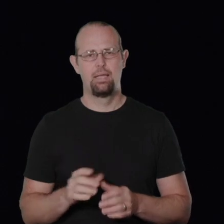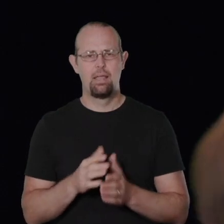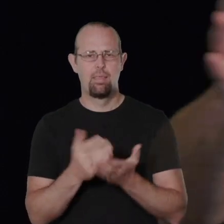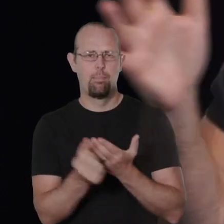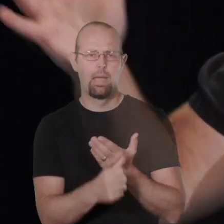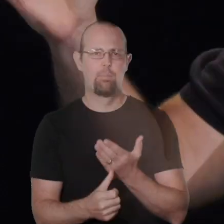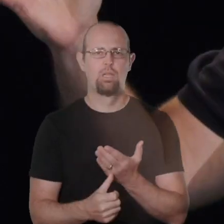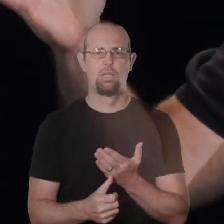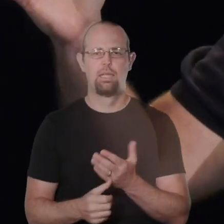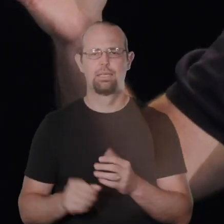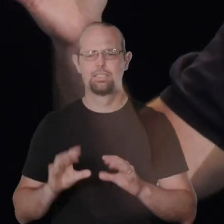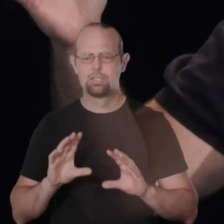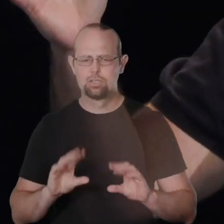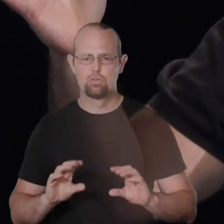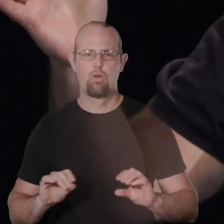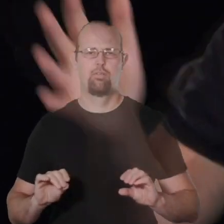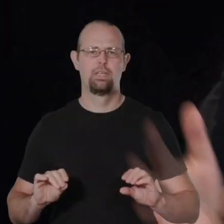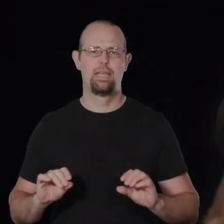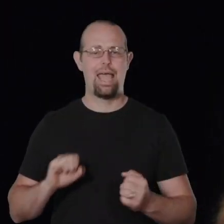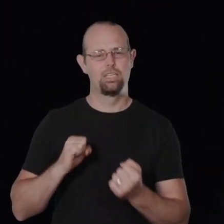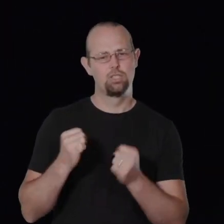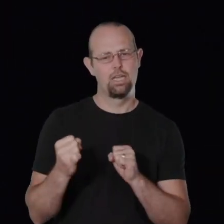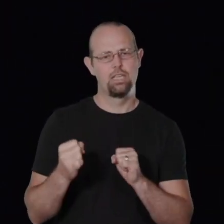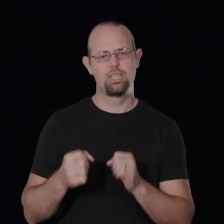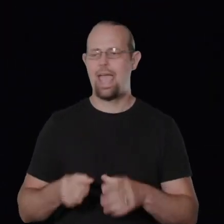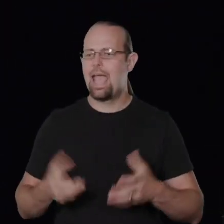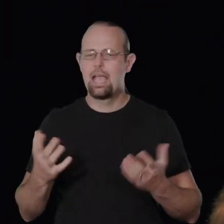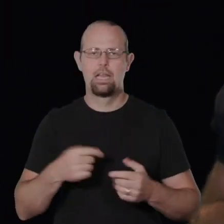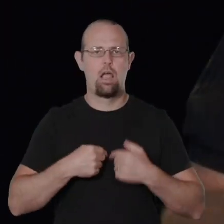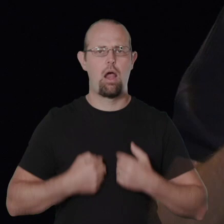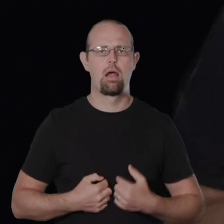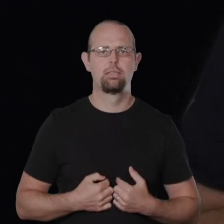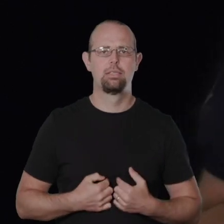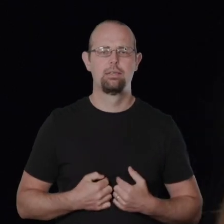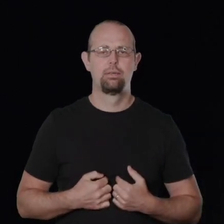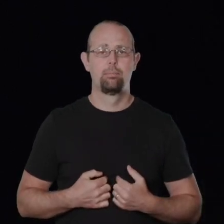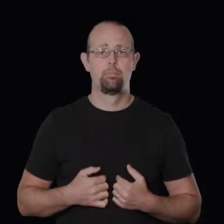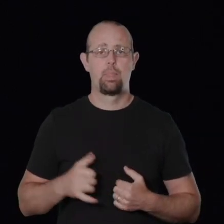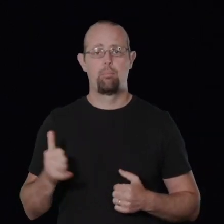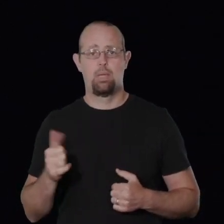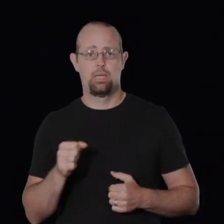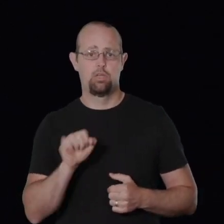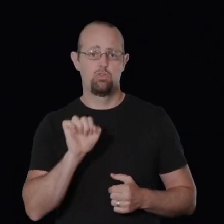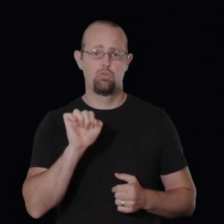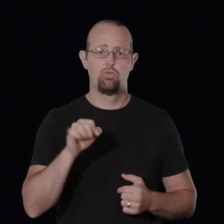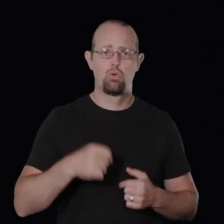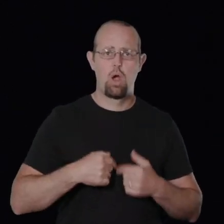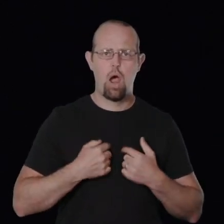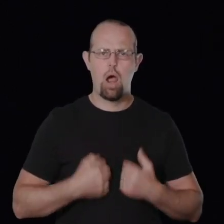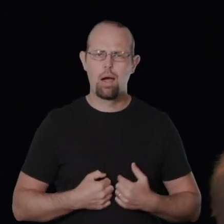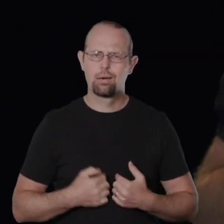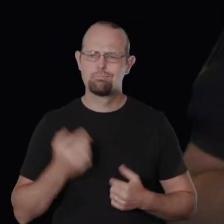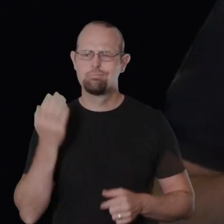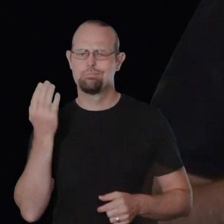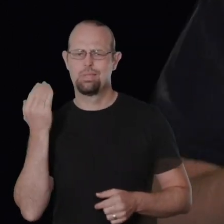change any heart. Maybe you've found your own heart to be hardened or closed or